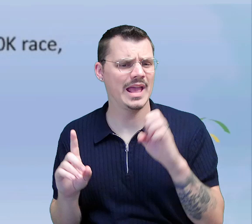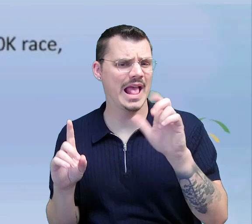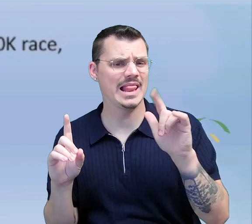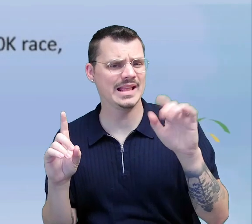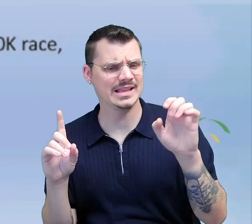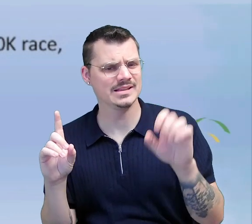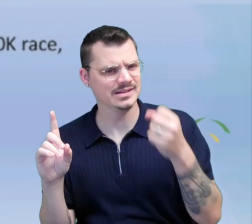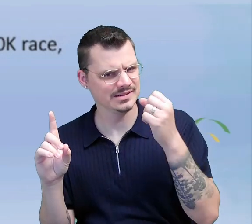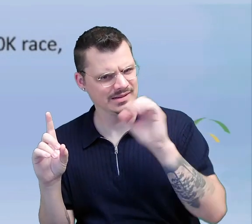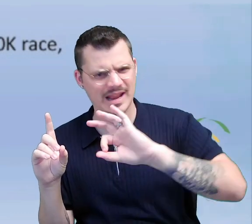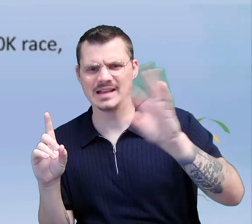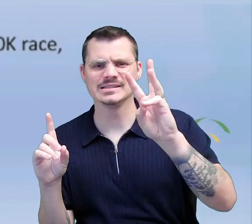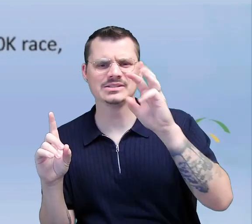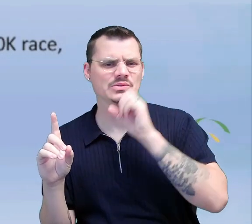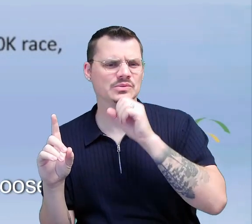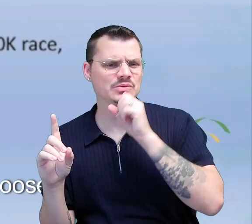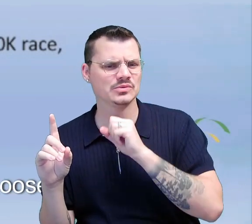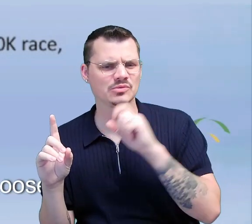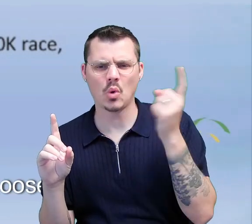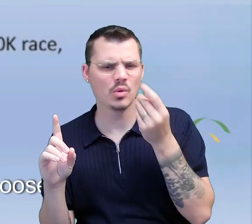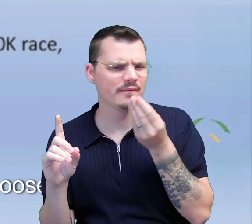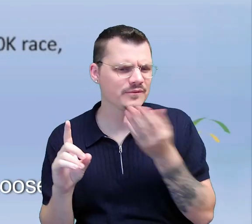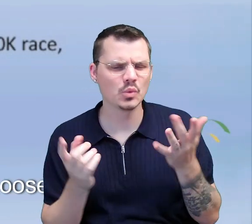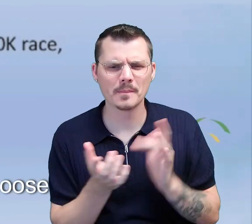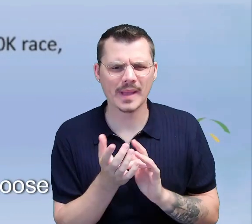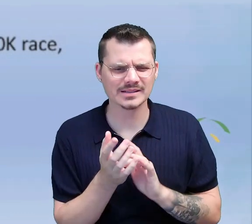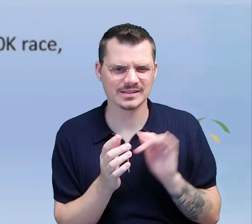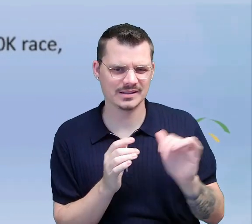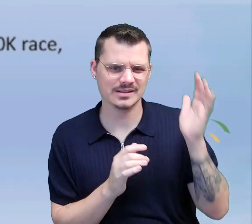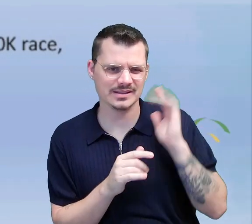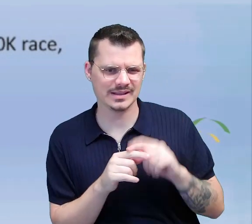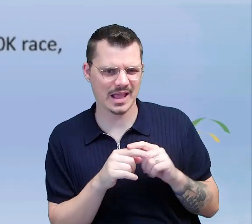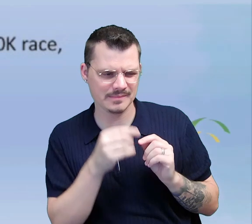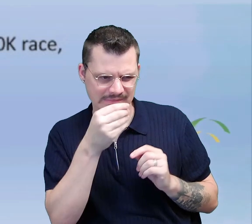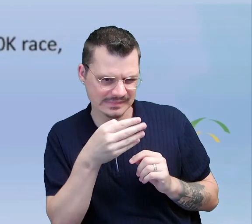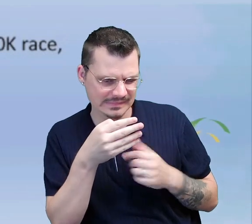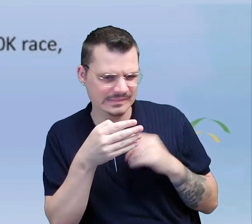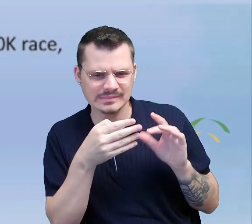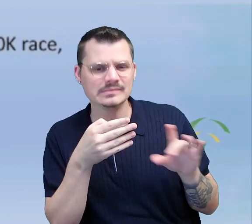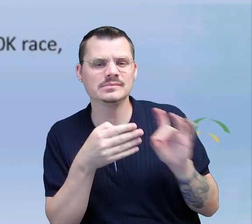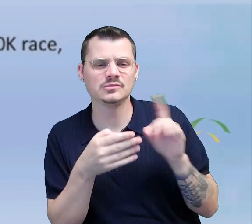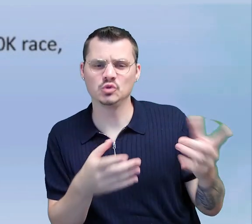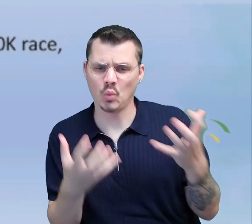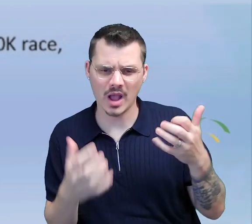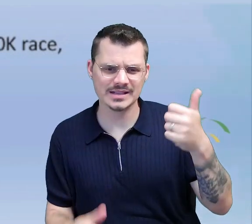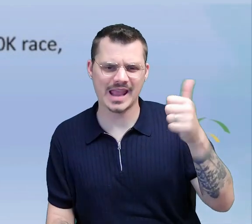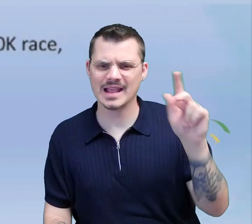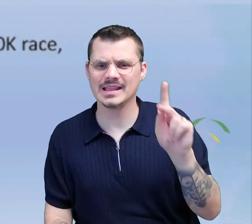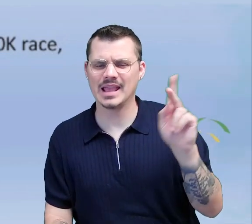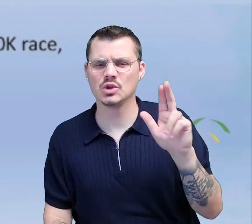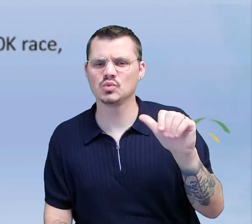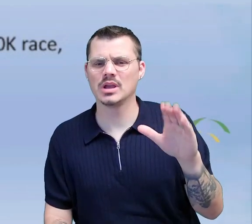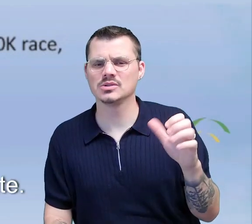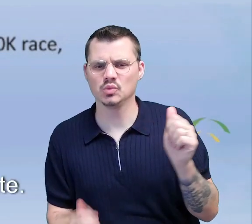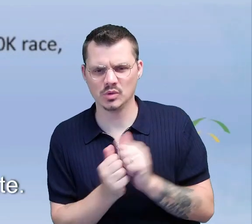So Ellie, 96 years old, there were only a couple of medicines to choose from in those days. She wanted to run that 10K